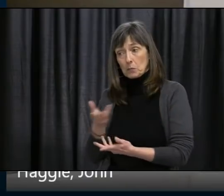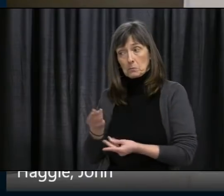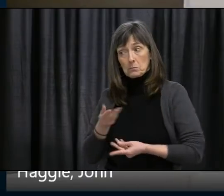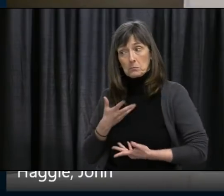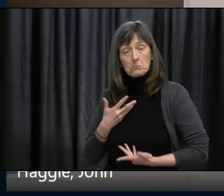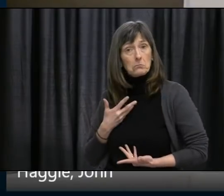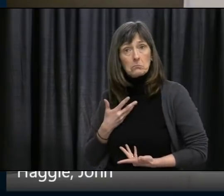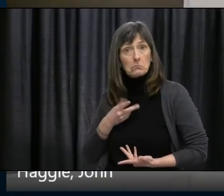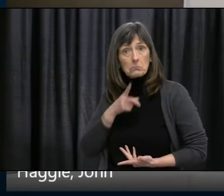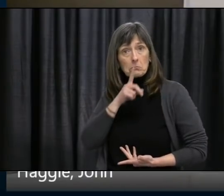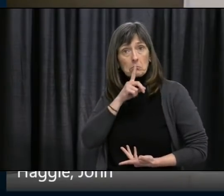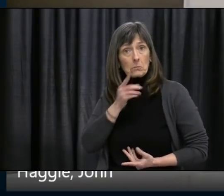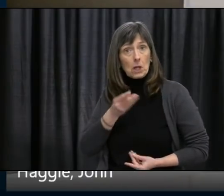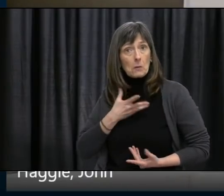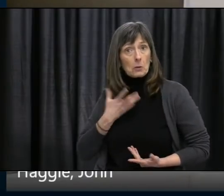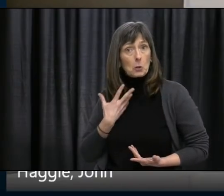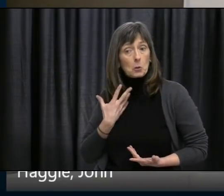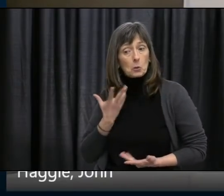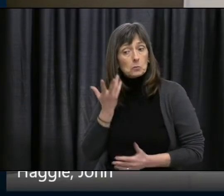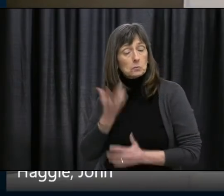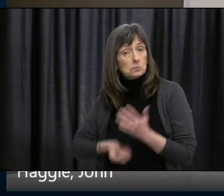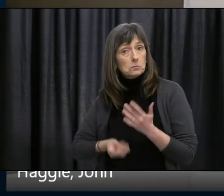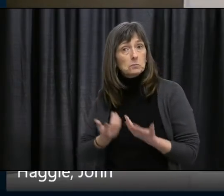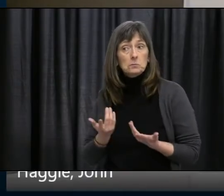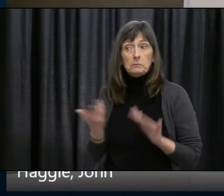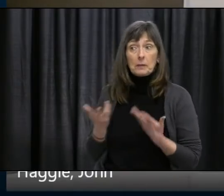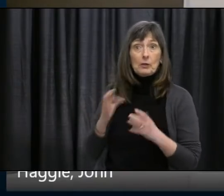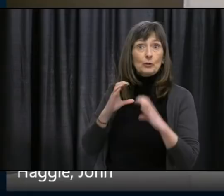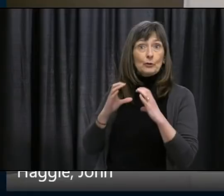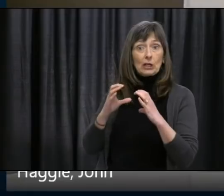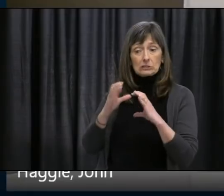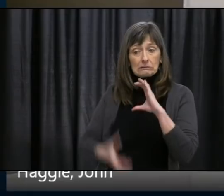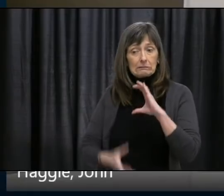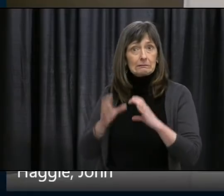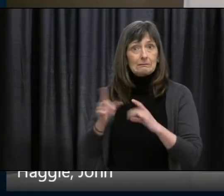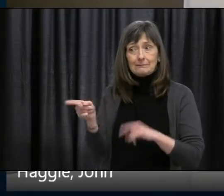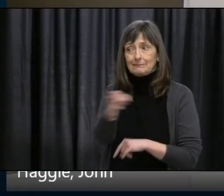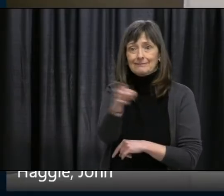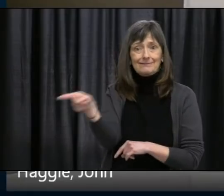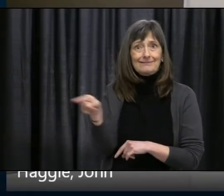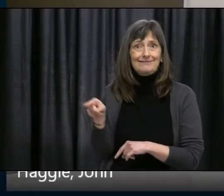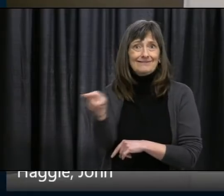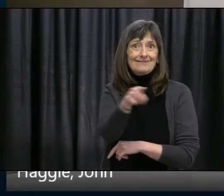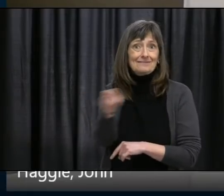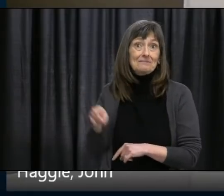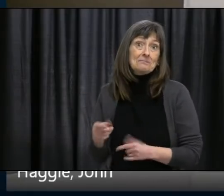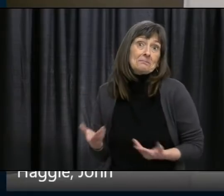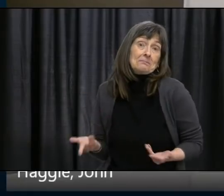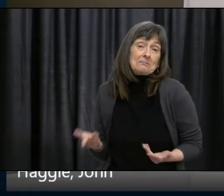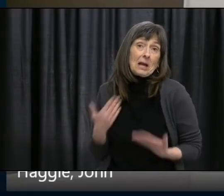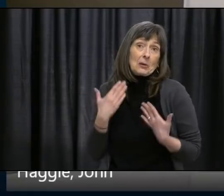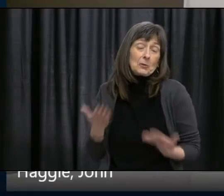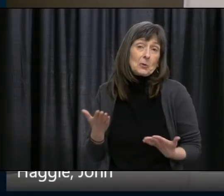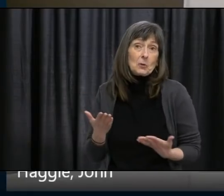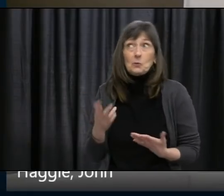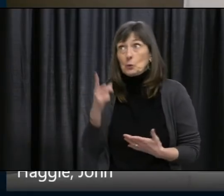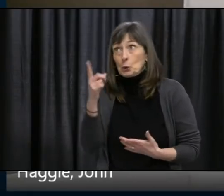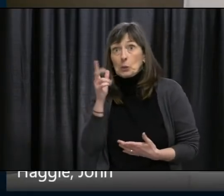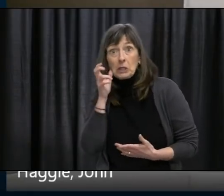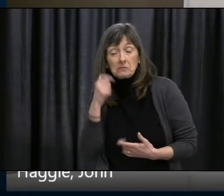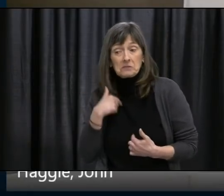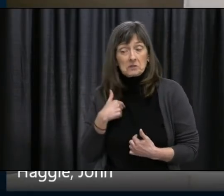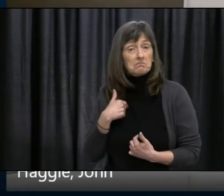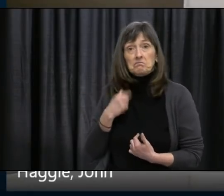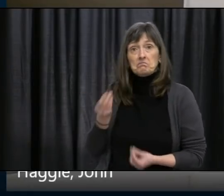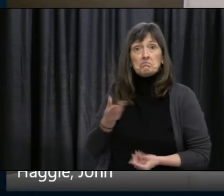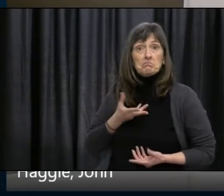not being met. And maybe there's a breakdown somewhere that has led to miscommunications or lack of